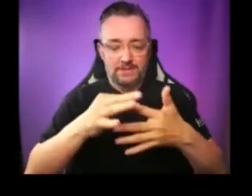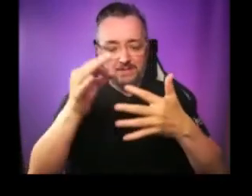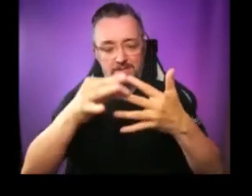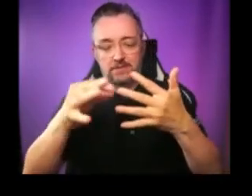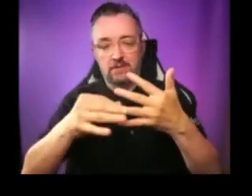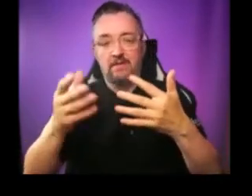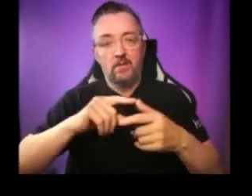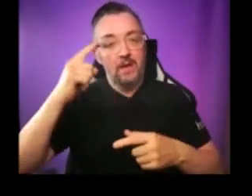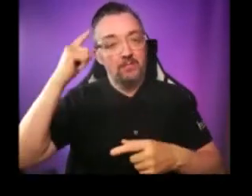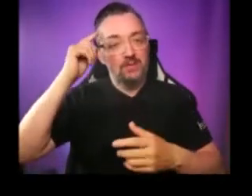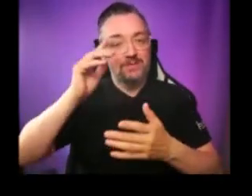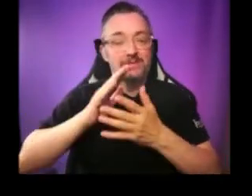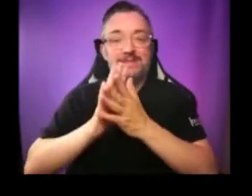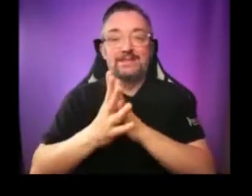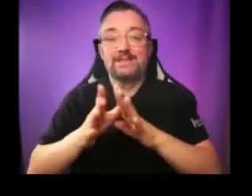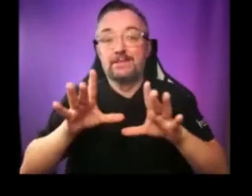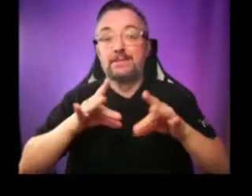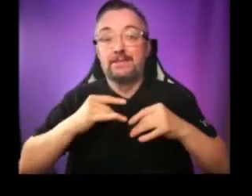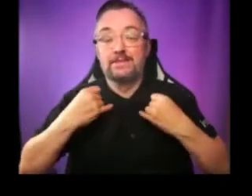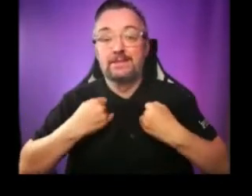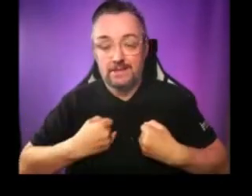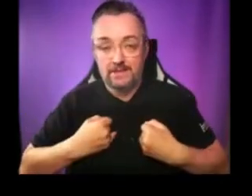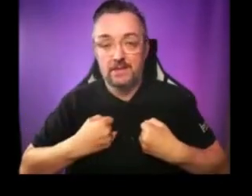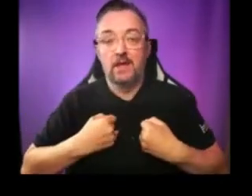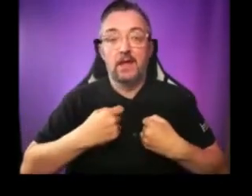brain diseases that may lead to